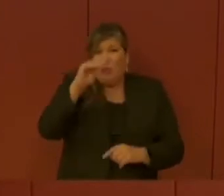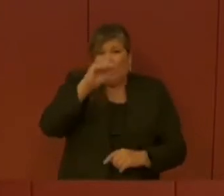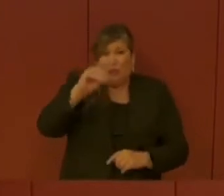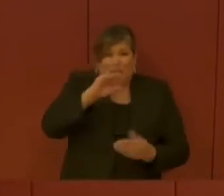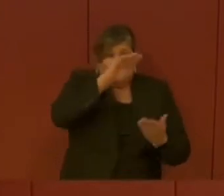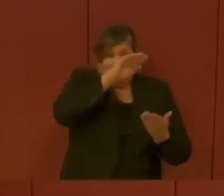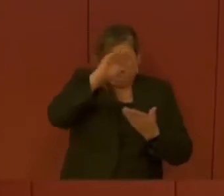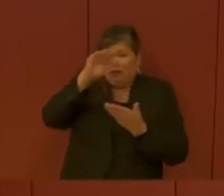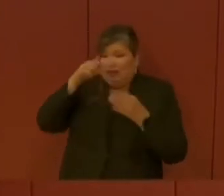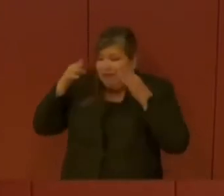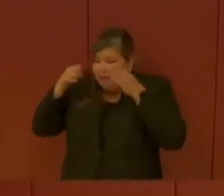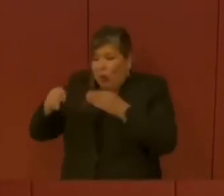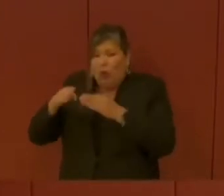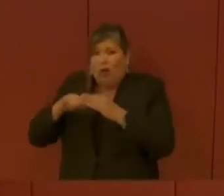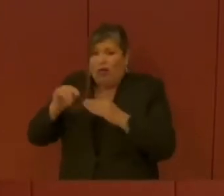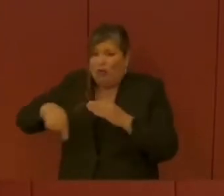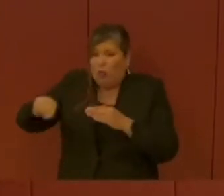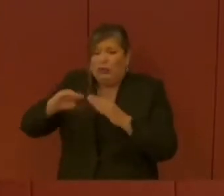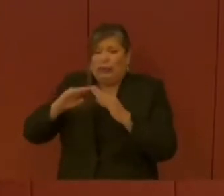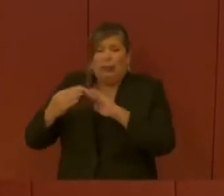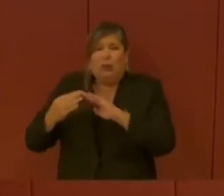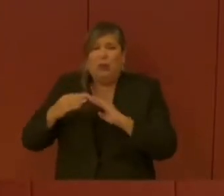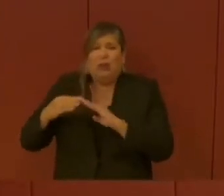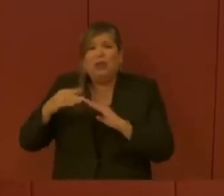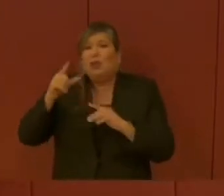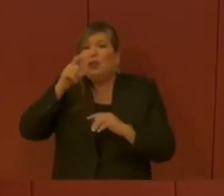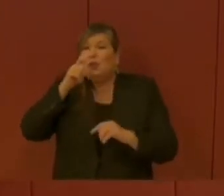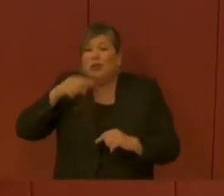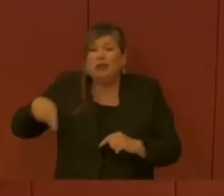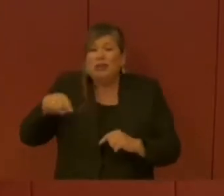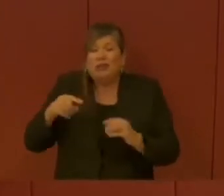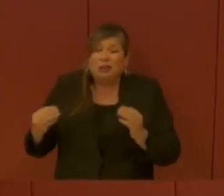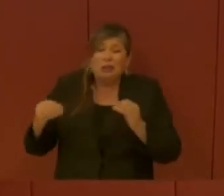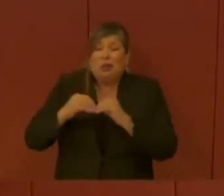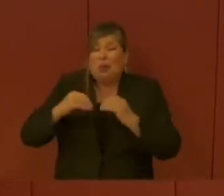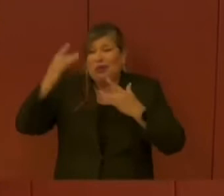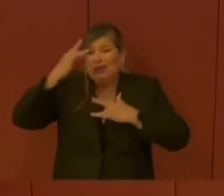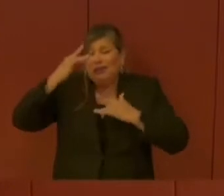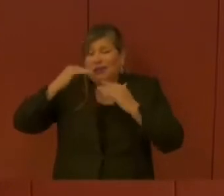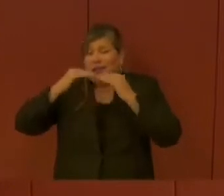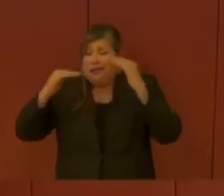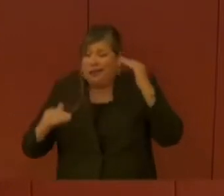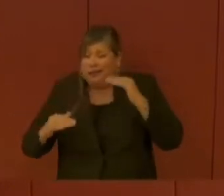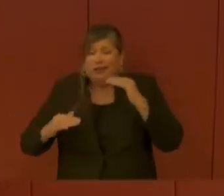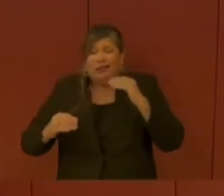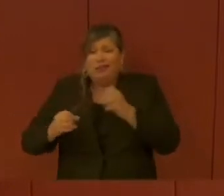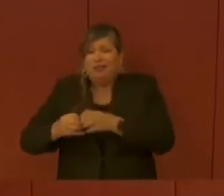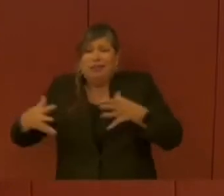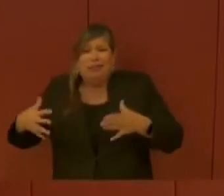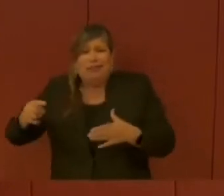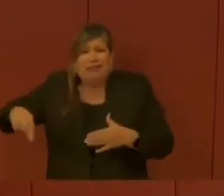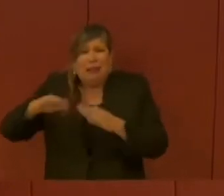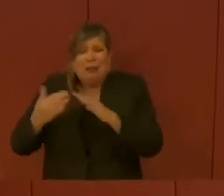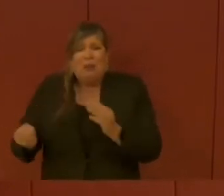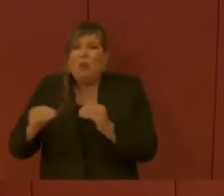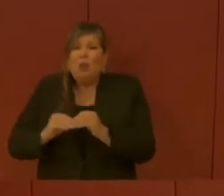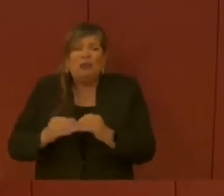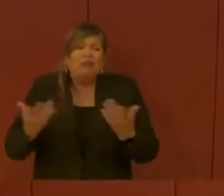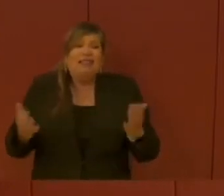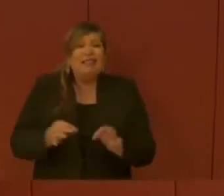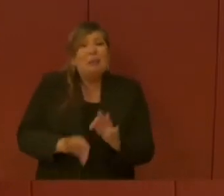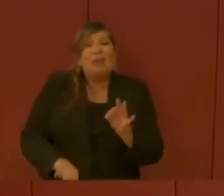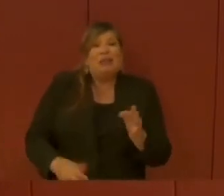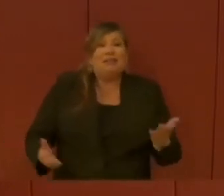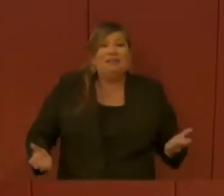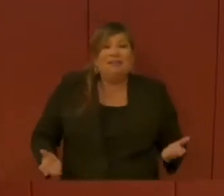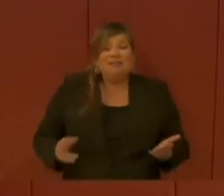those communities that have had a disproportionate disease burden. It's as clear and simple as that. At the end of the day,